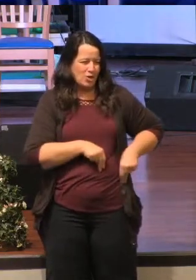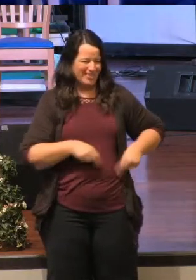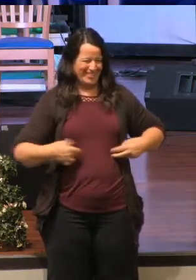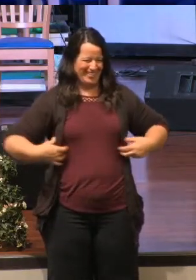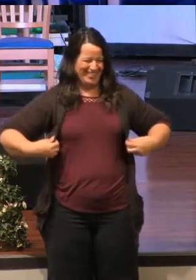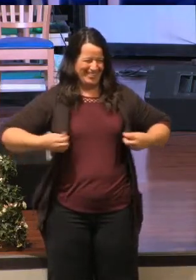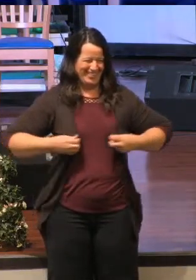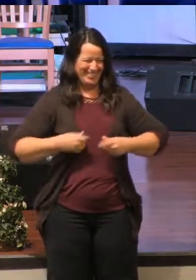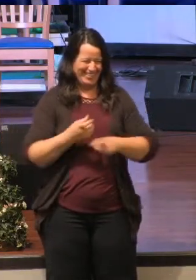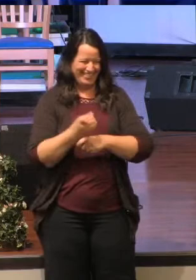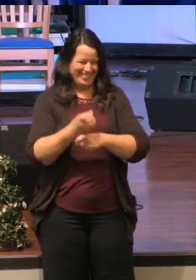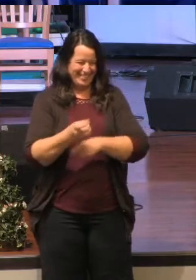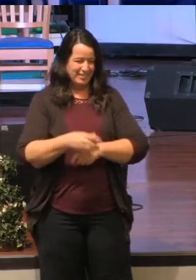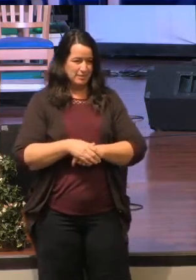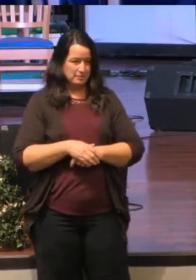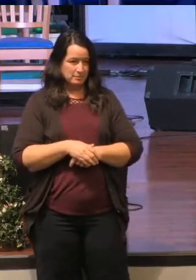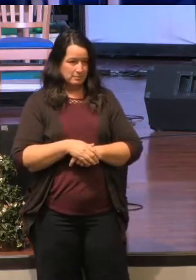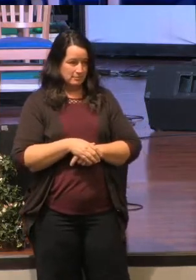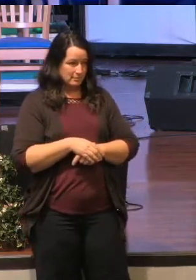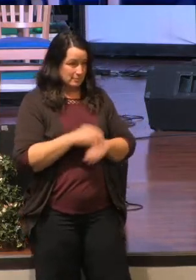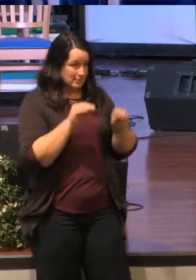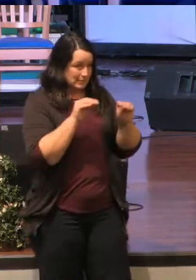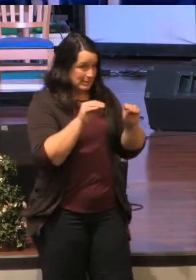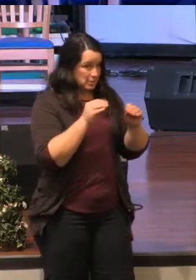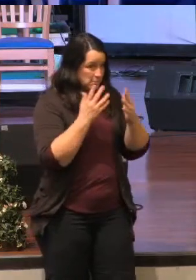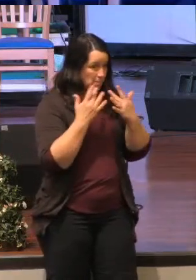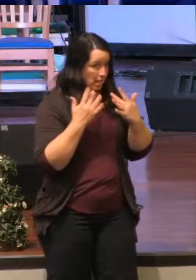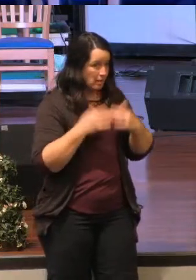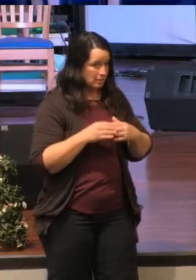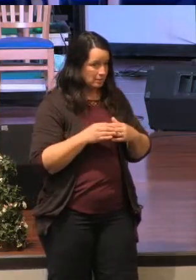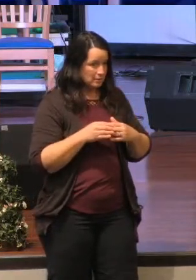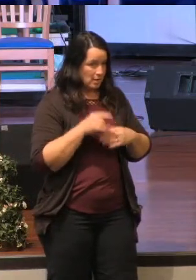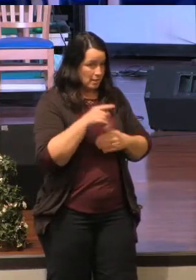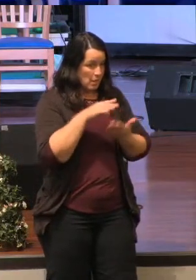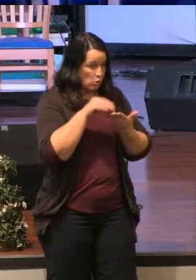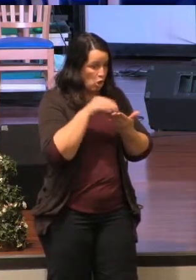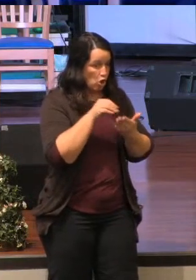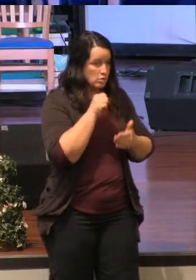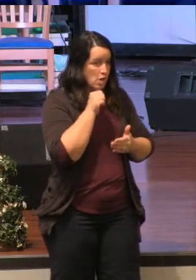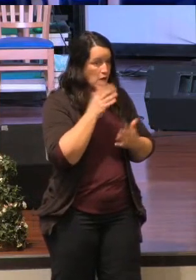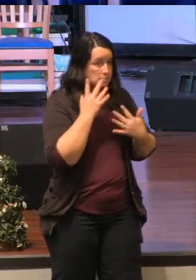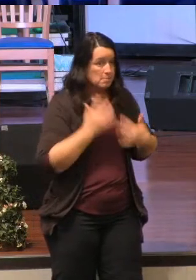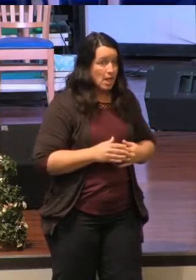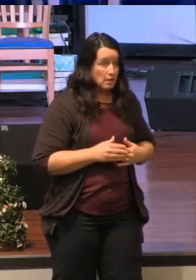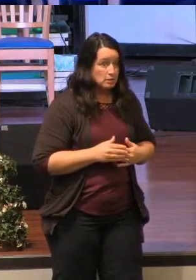how to be polite, and they won't be polite. You don't teach them how not to bite, they will bite.